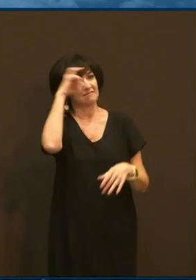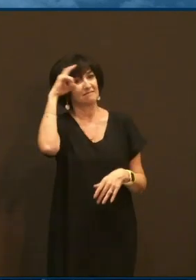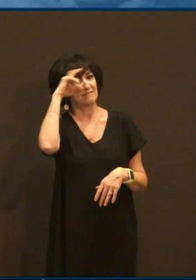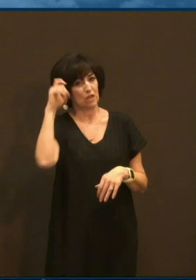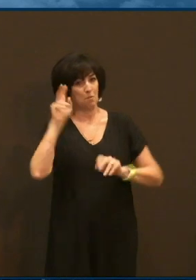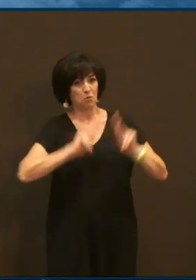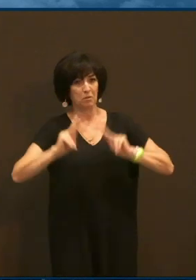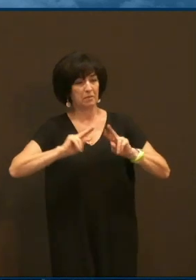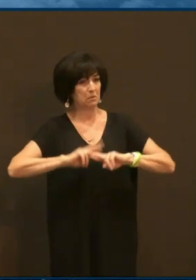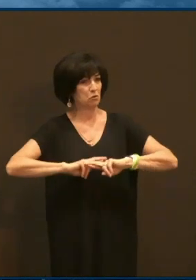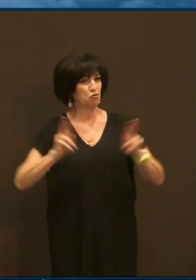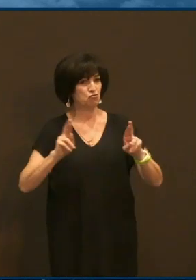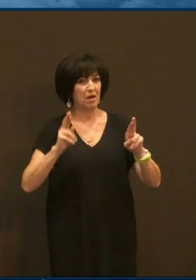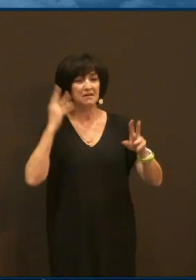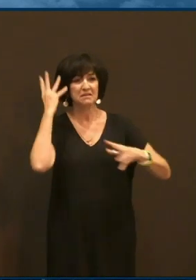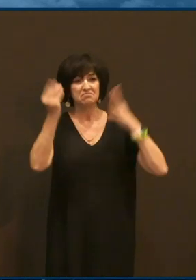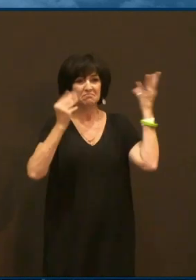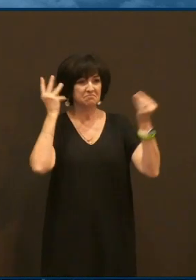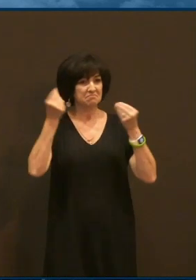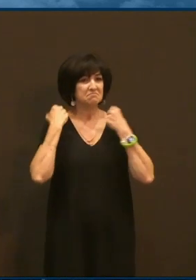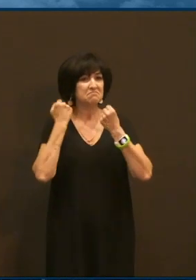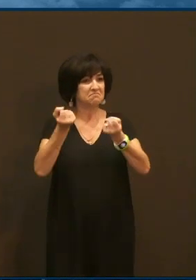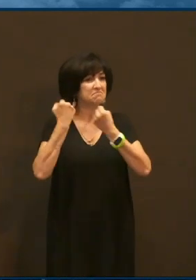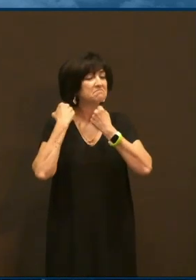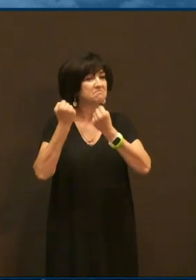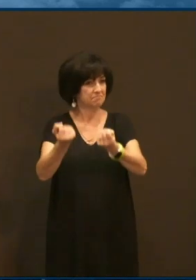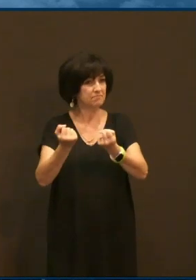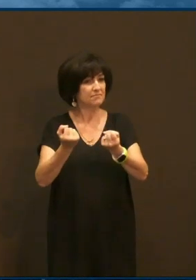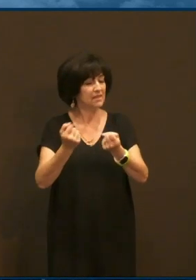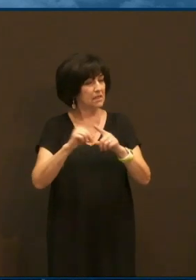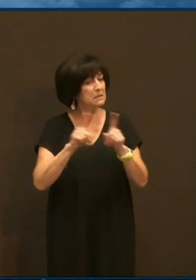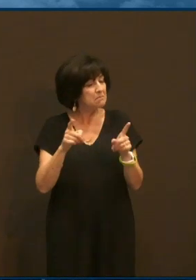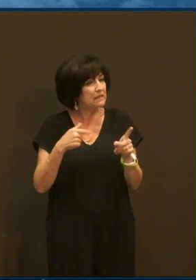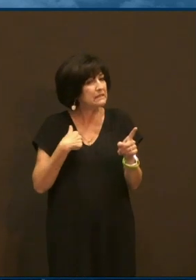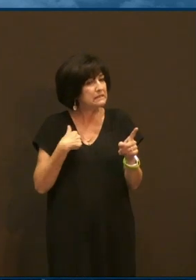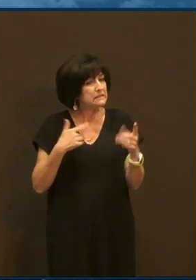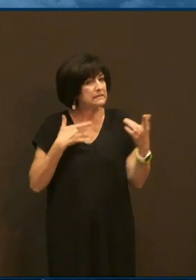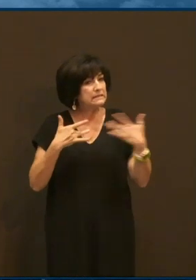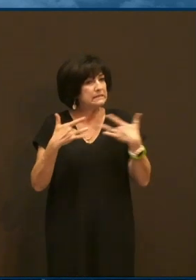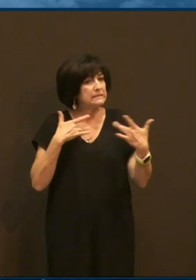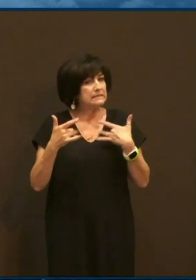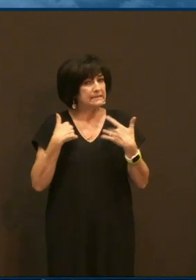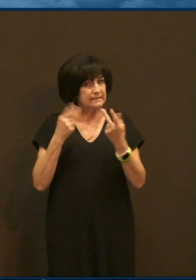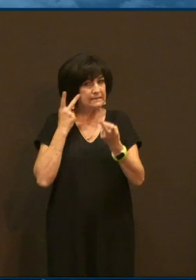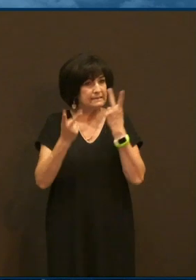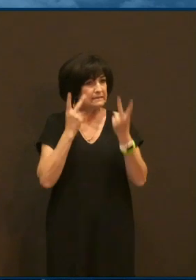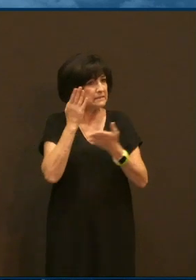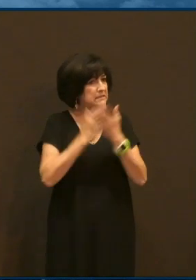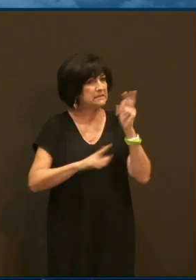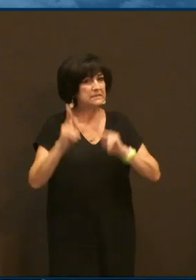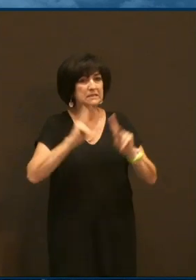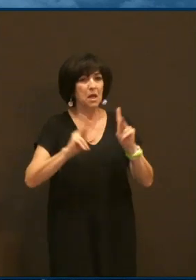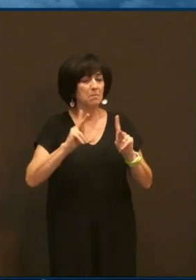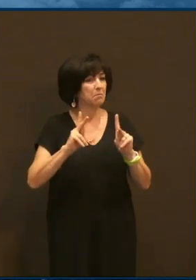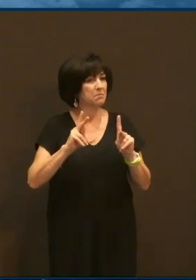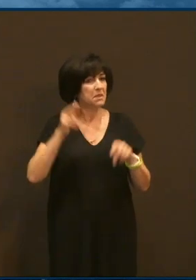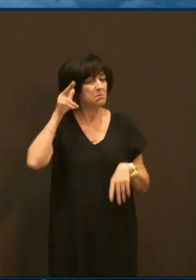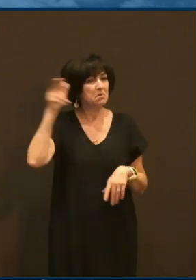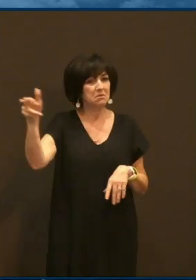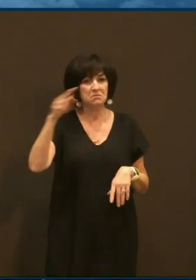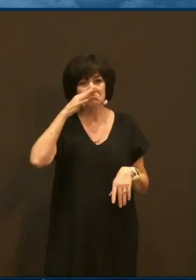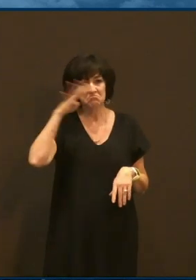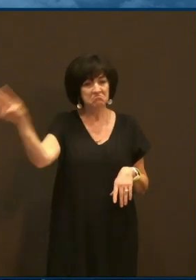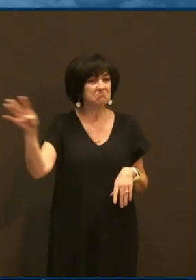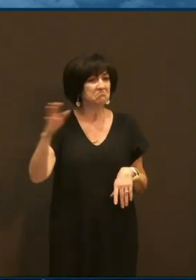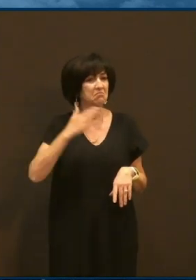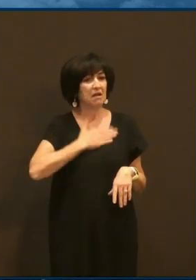is concerning if folks aren't following the public health guidance. And it's really just that simple message. It's not